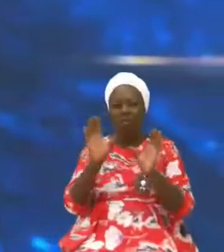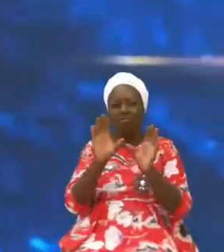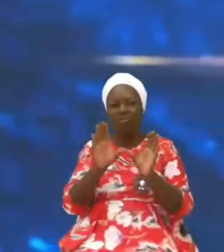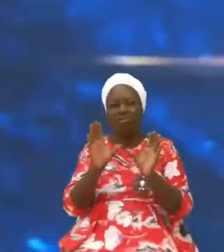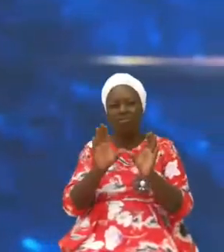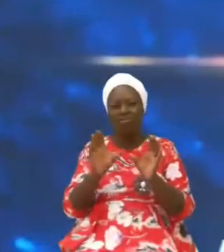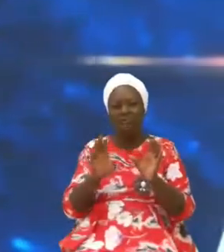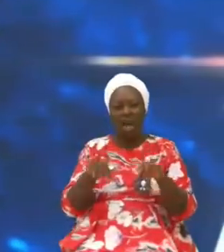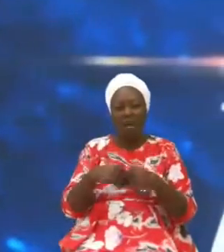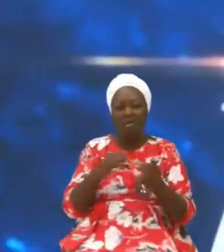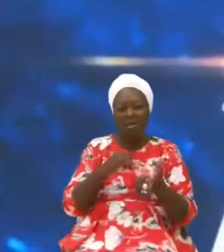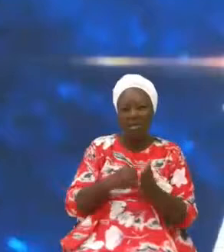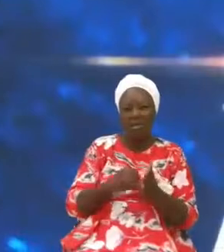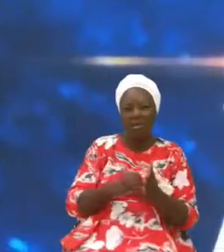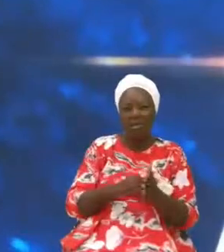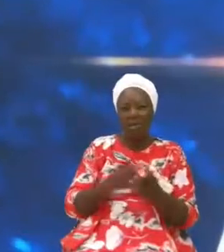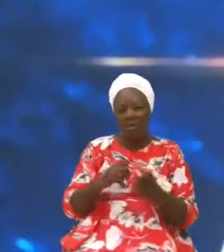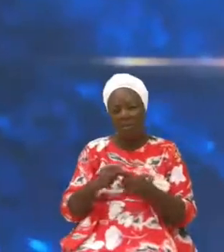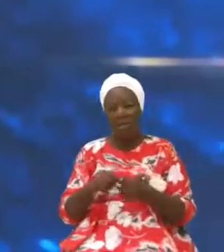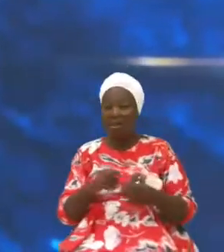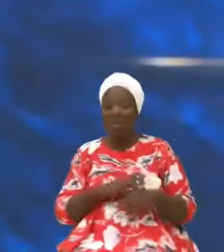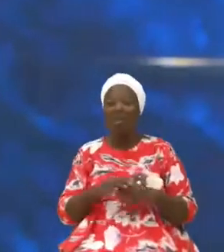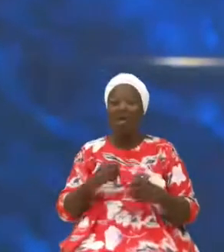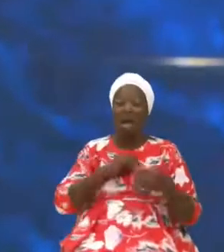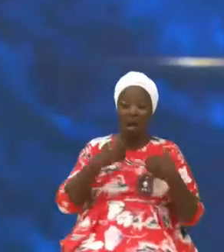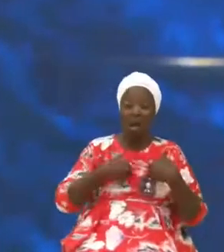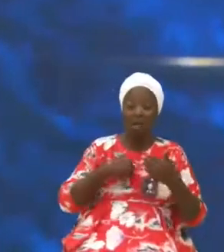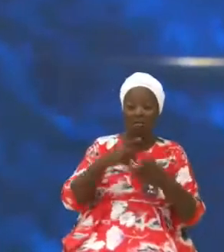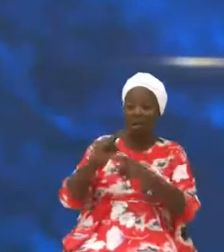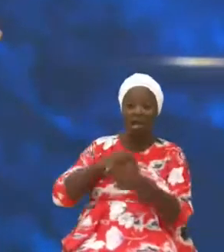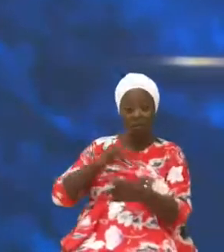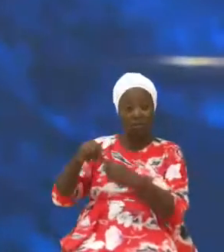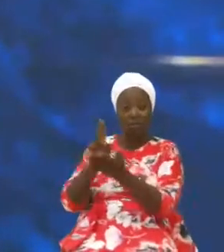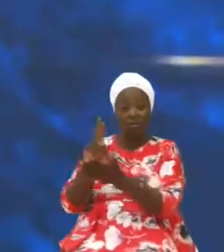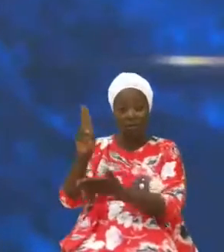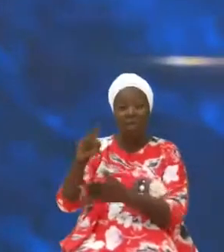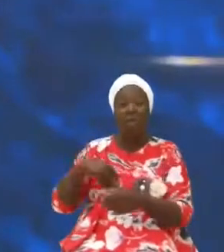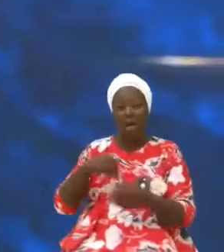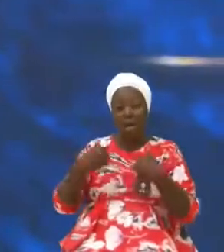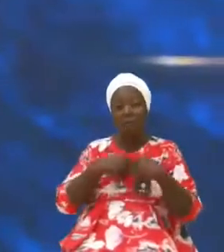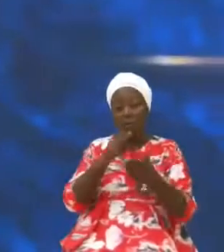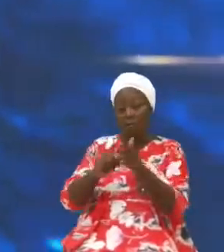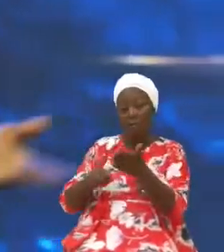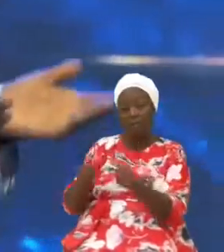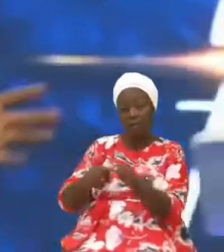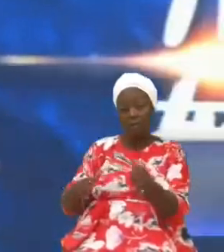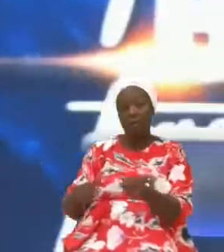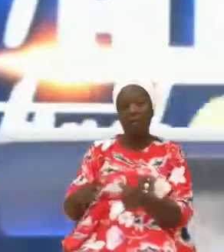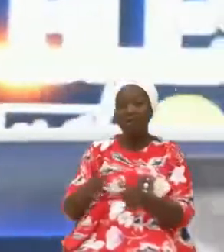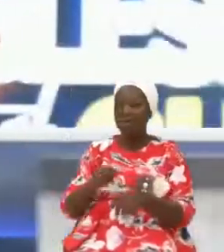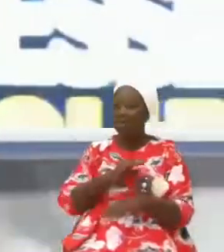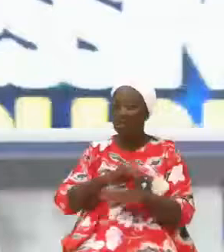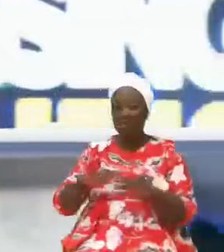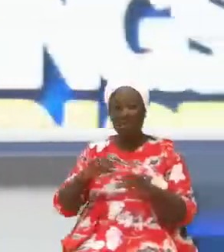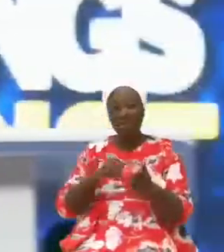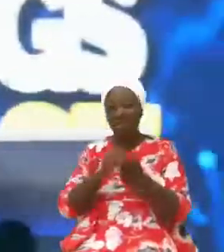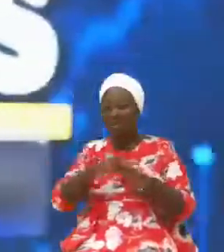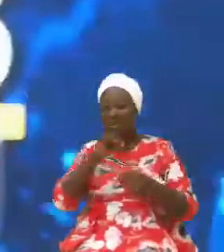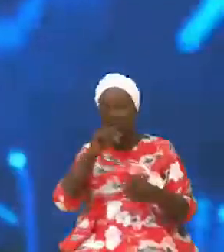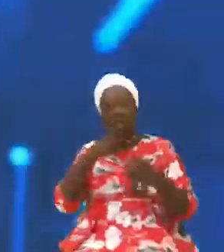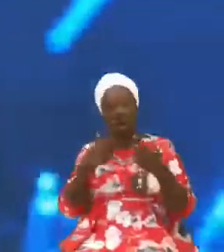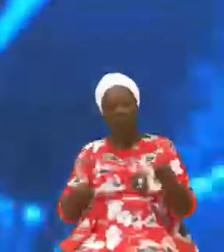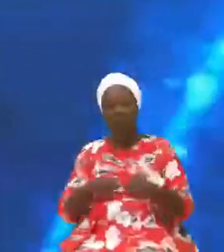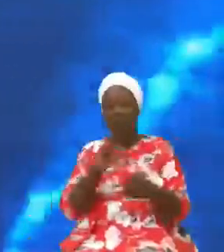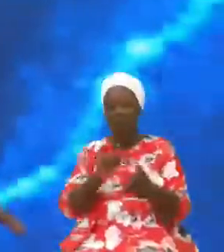I don't have certificate. Give me the job by grace. They say, it doesn't happen like that. You go to the bank and you want